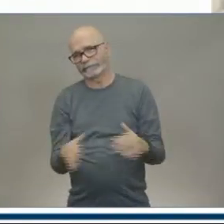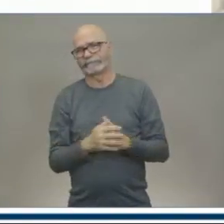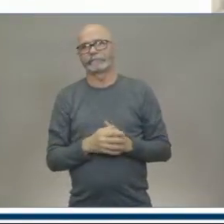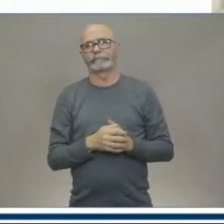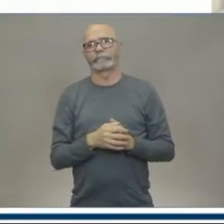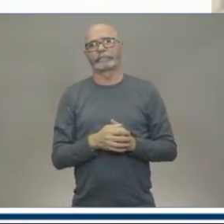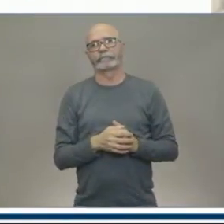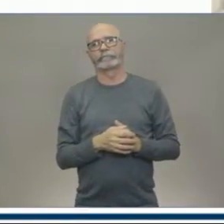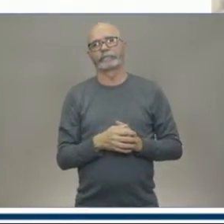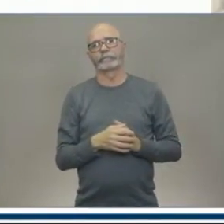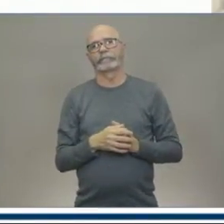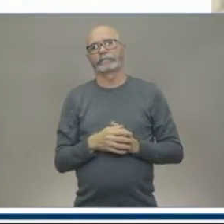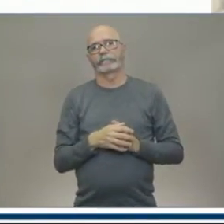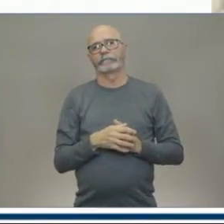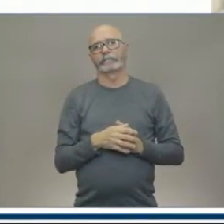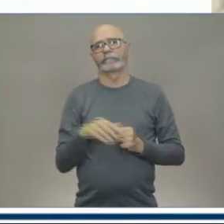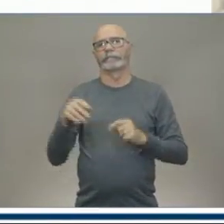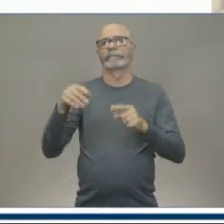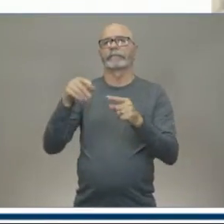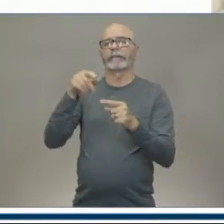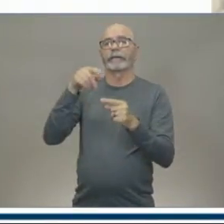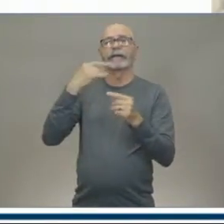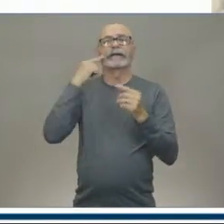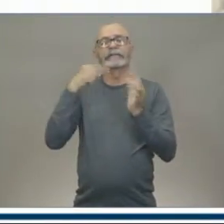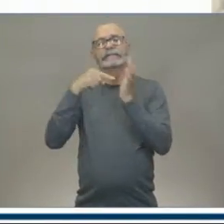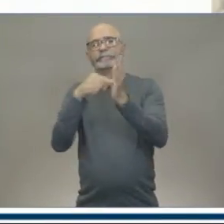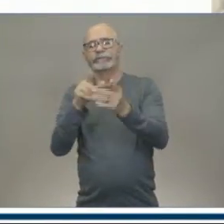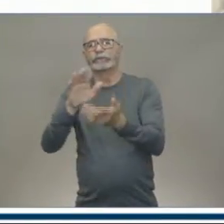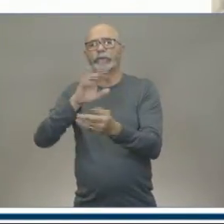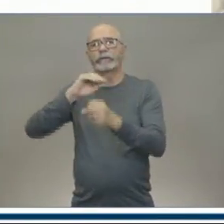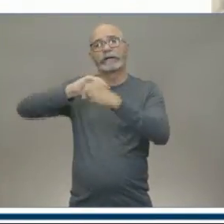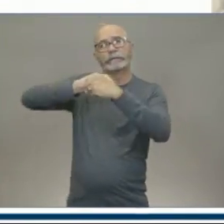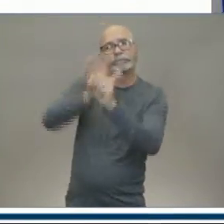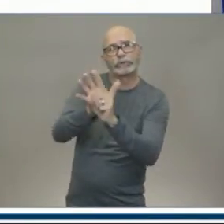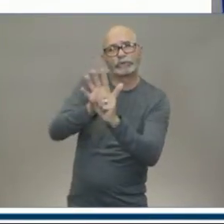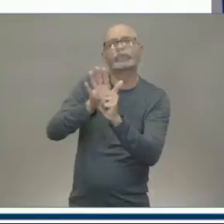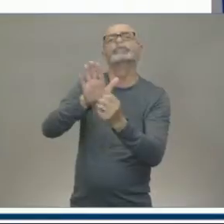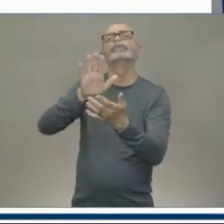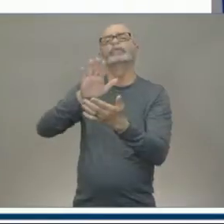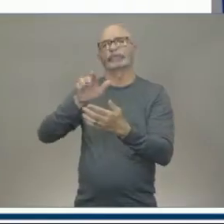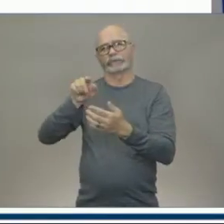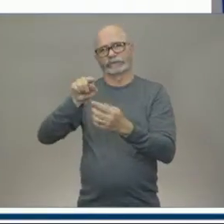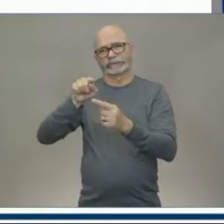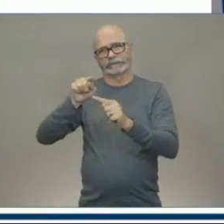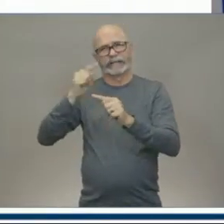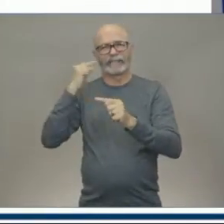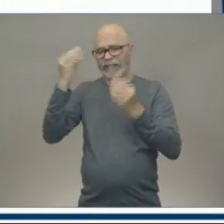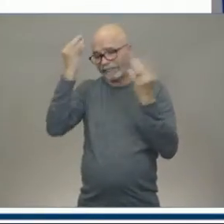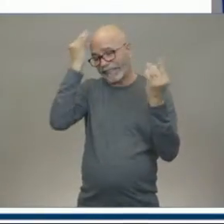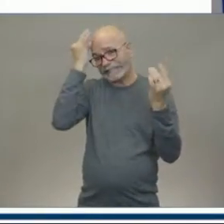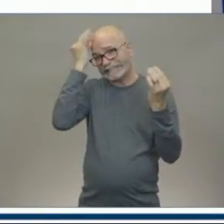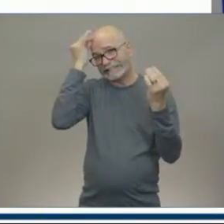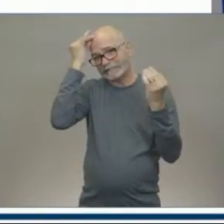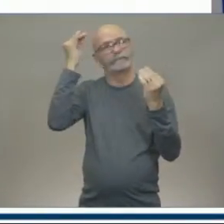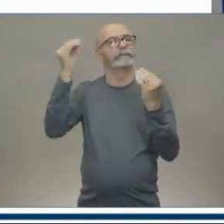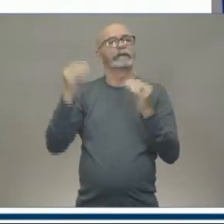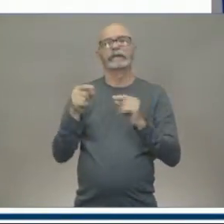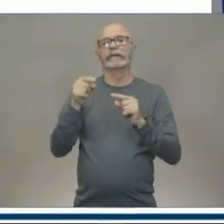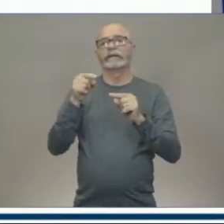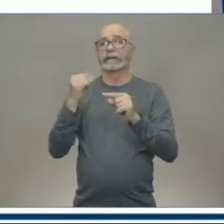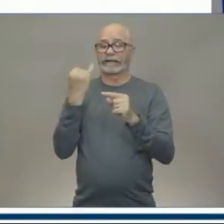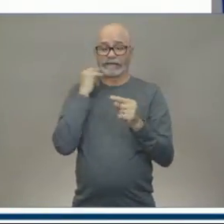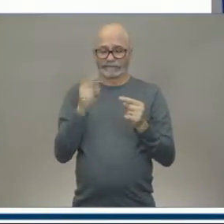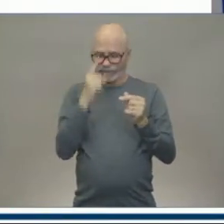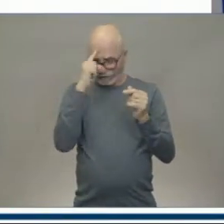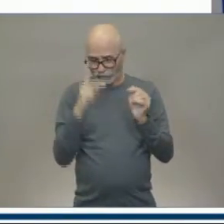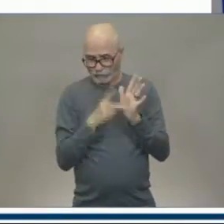the virus. In the school community, there's other aspects of health that we have to consider and the Department of Education has to consider, which is the mental health